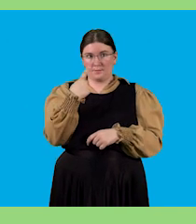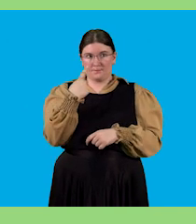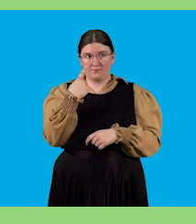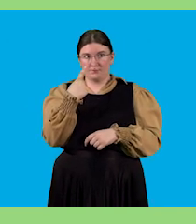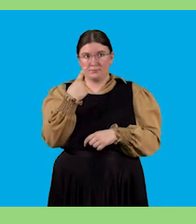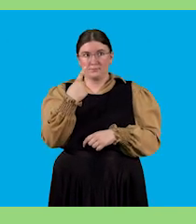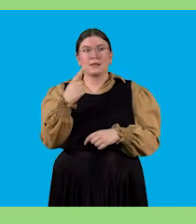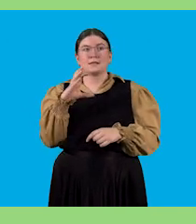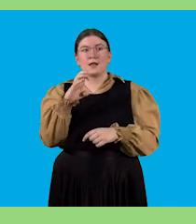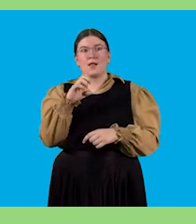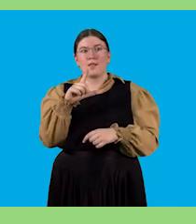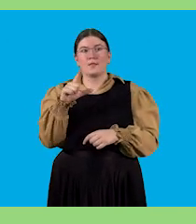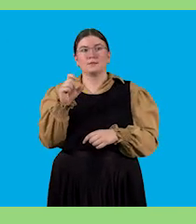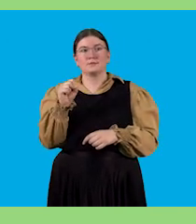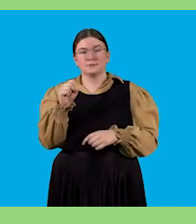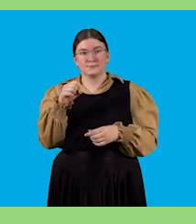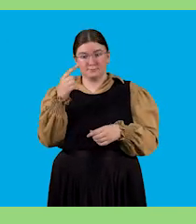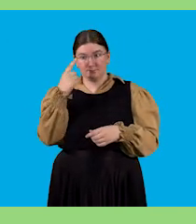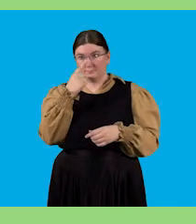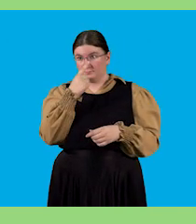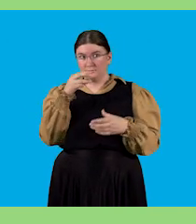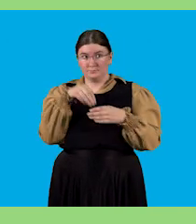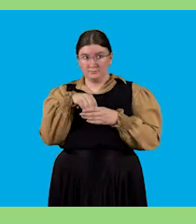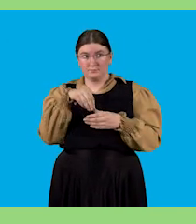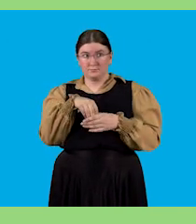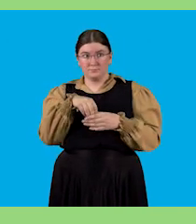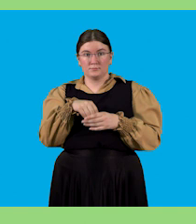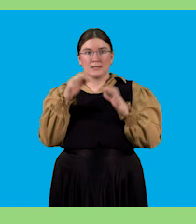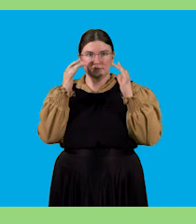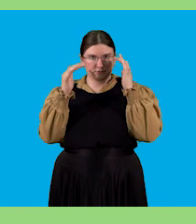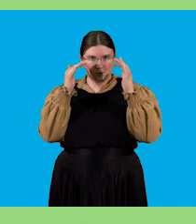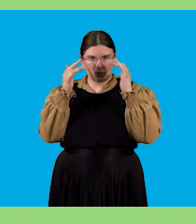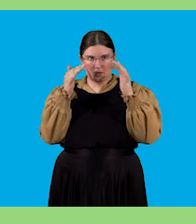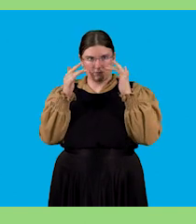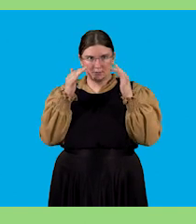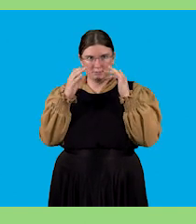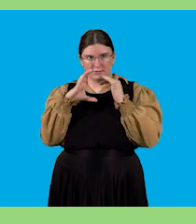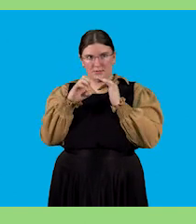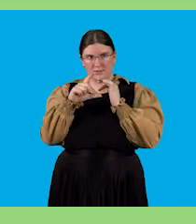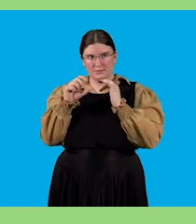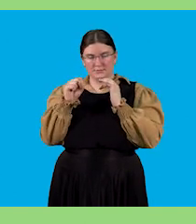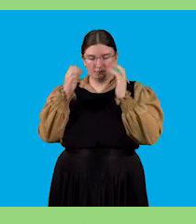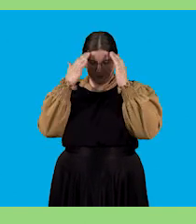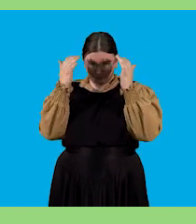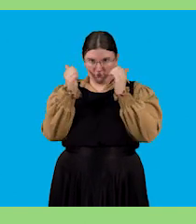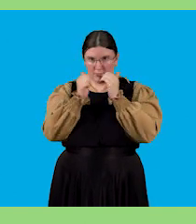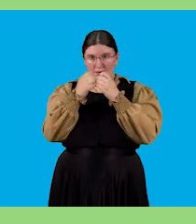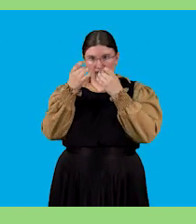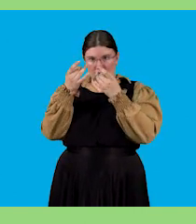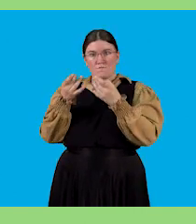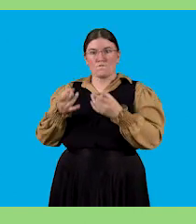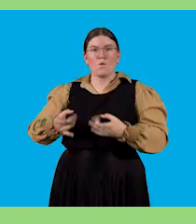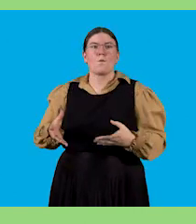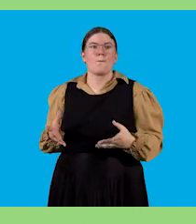Then special cells are stimulated within the eye. The cells transmit signals to the brain along